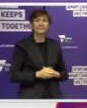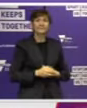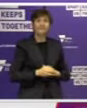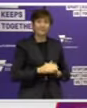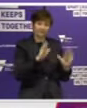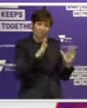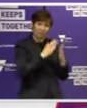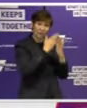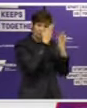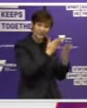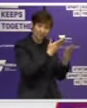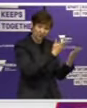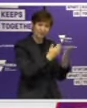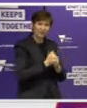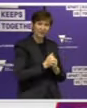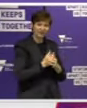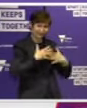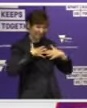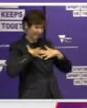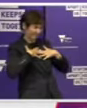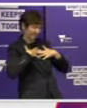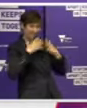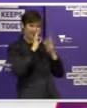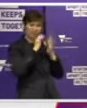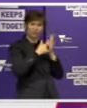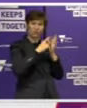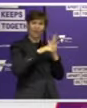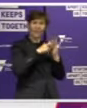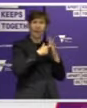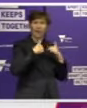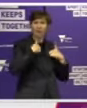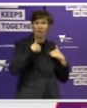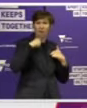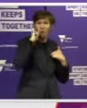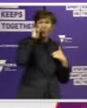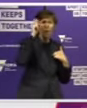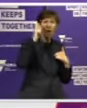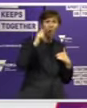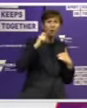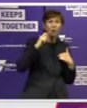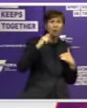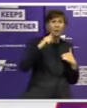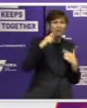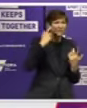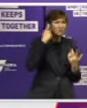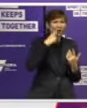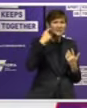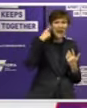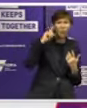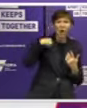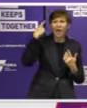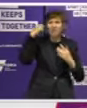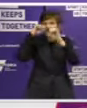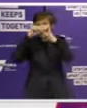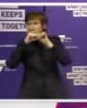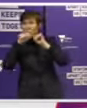with the greatest of respect, it is not for me, and therefore I won't be trying to draw conclusions from that. There's a process that's been